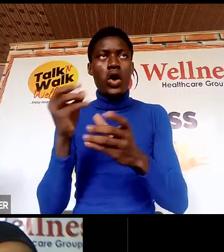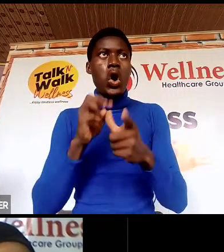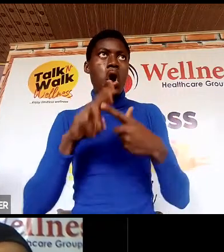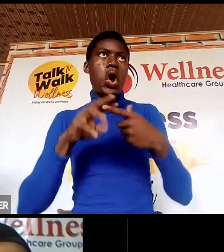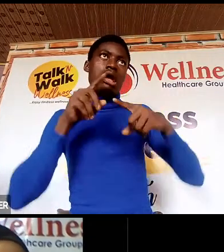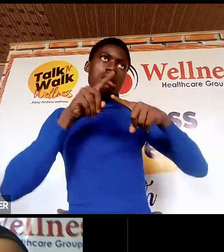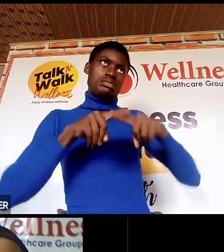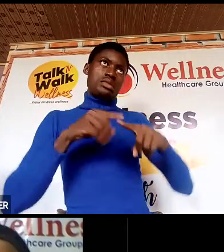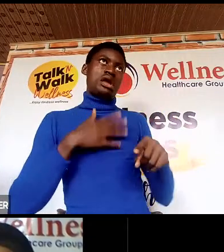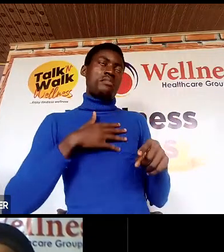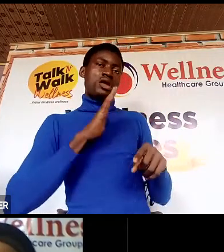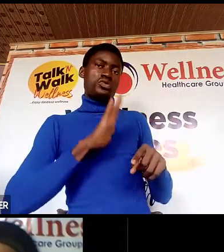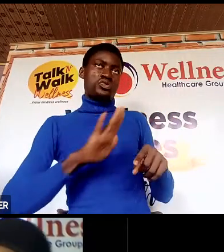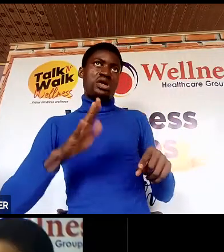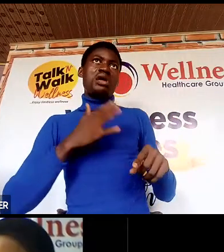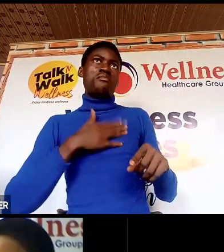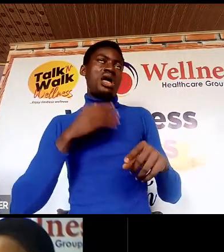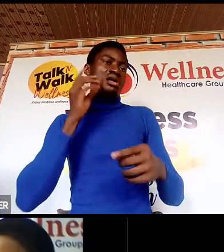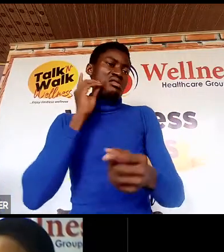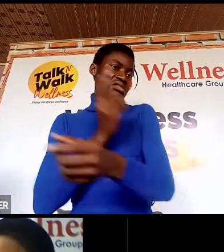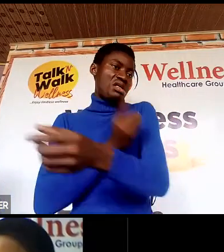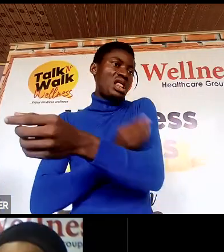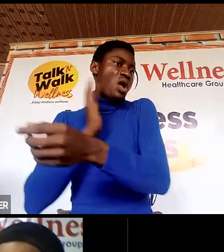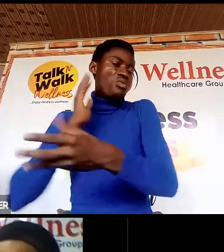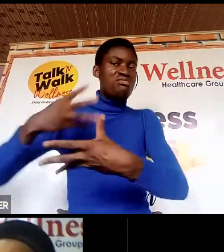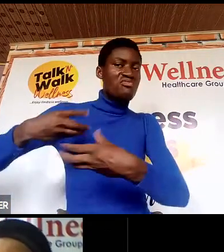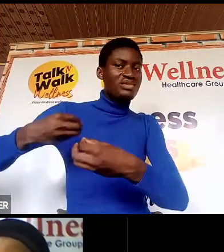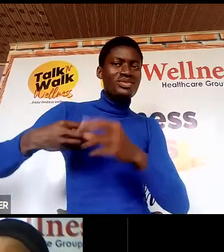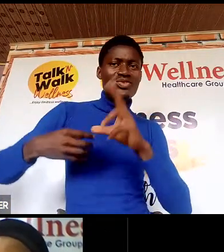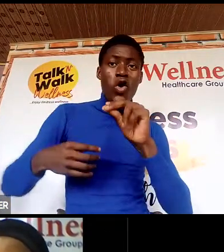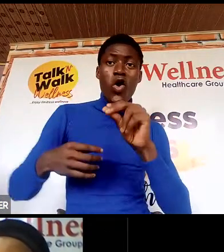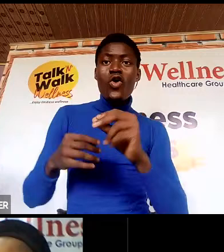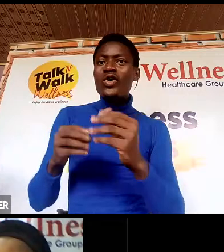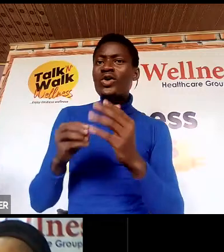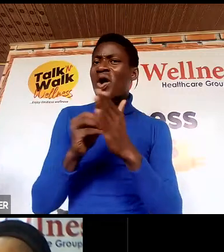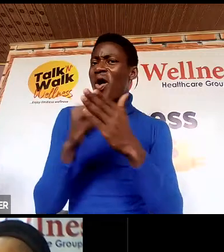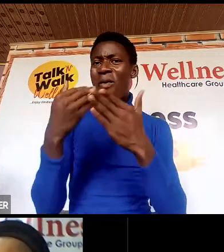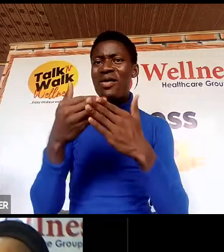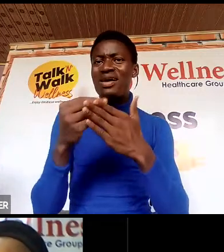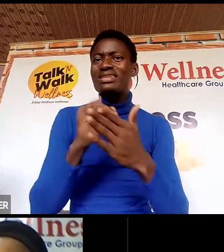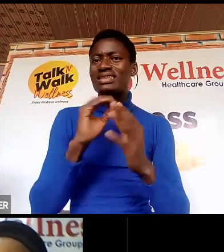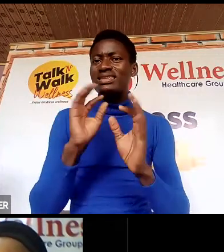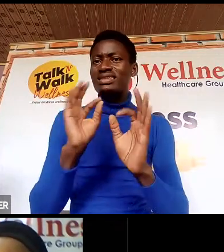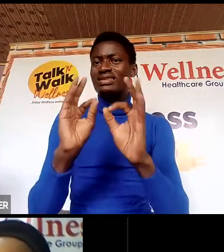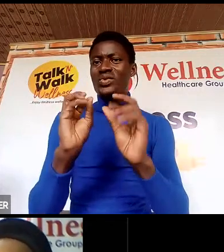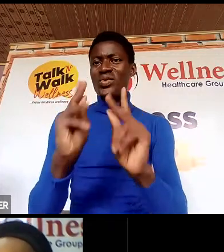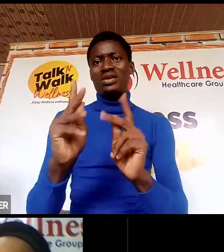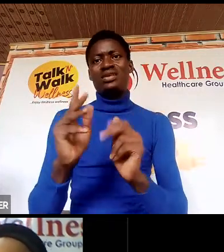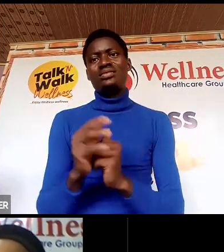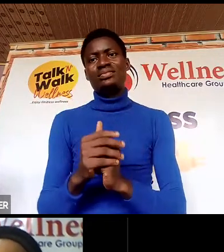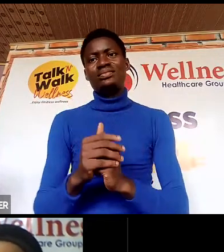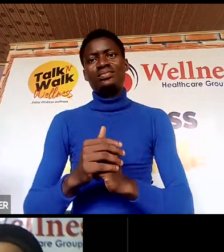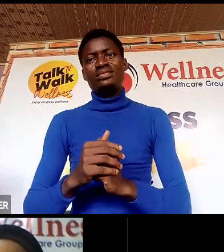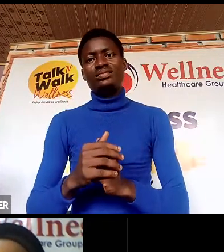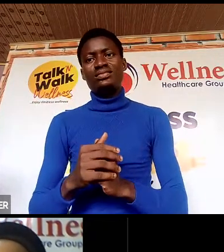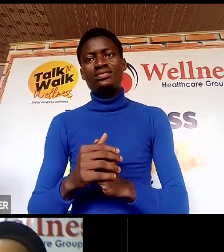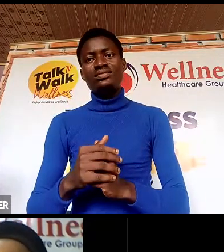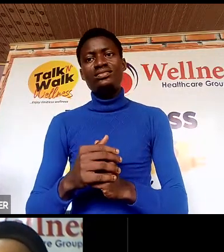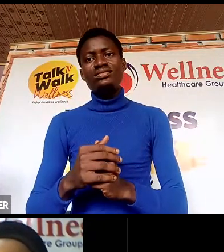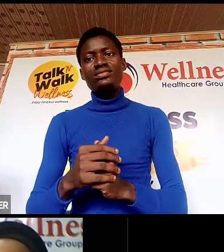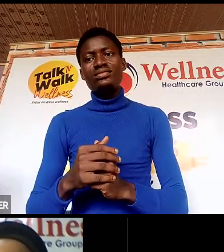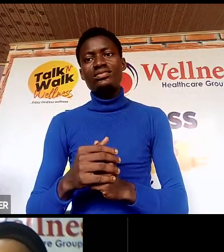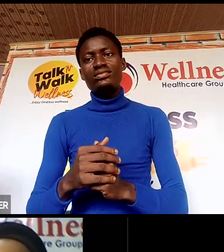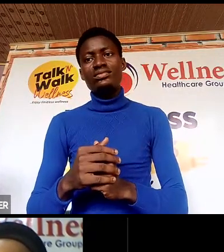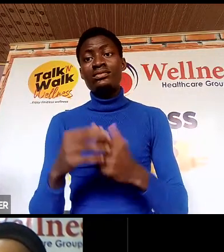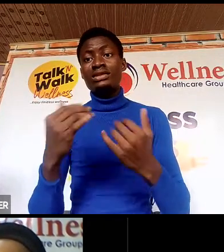If you didn't start yesterday, the next best time is today. So it's something that you have to start. So that planning helps for